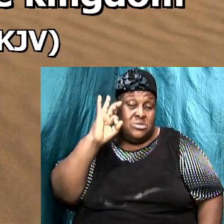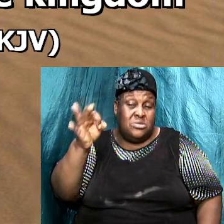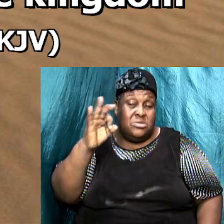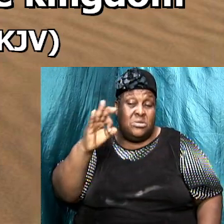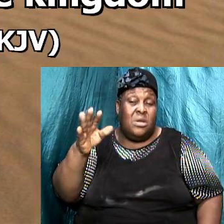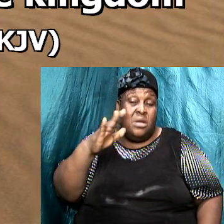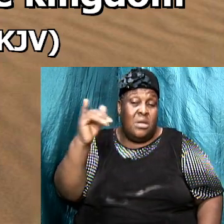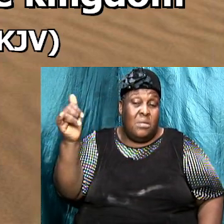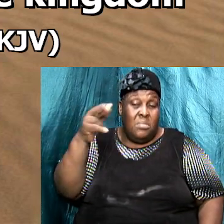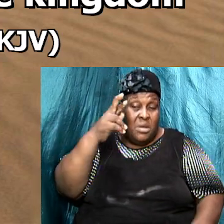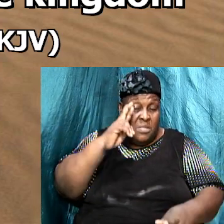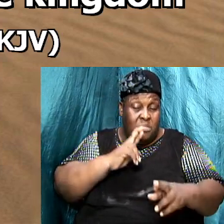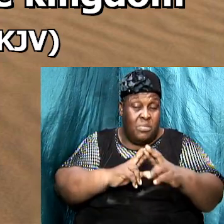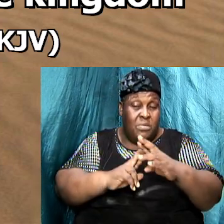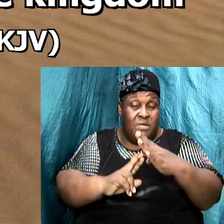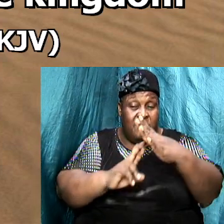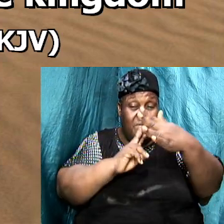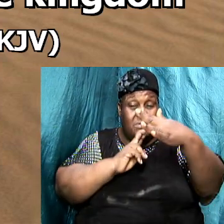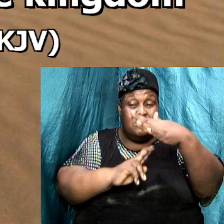the prophets.